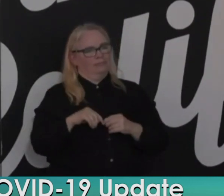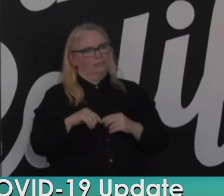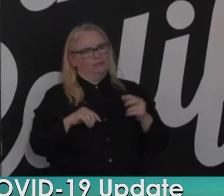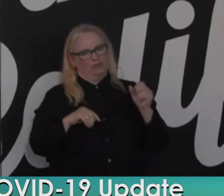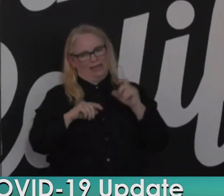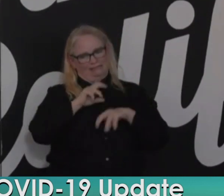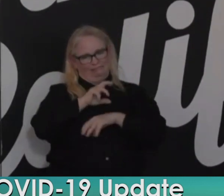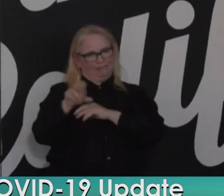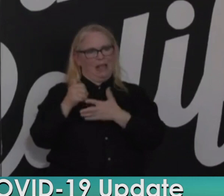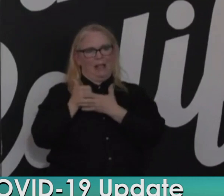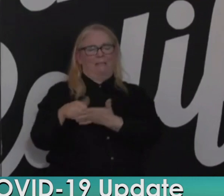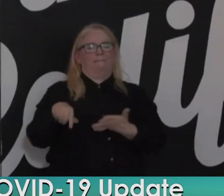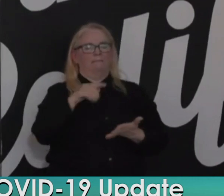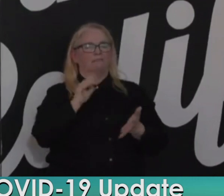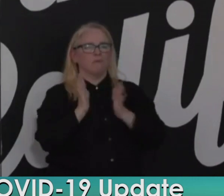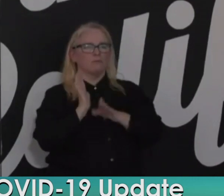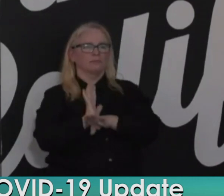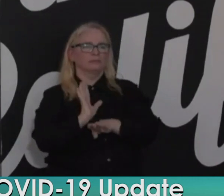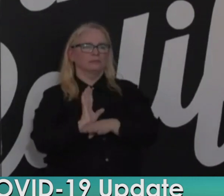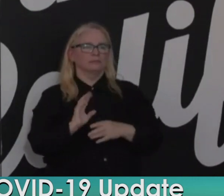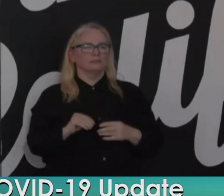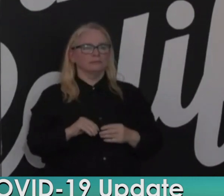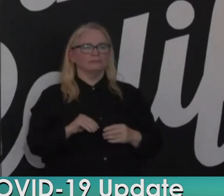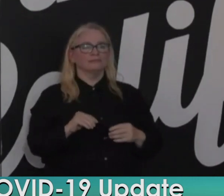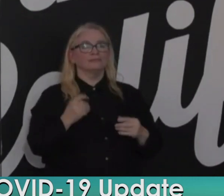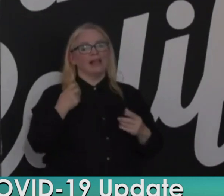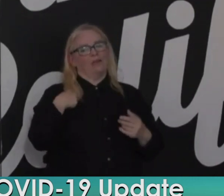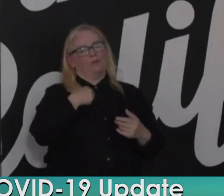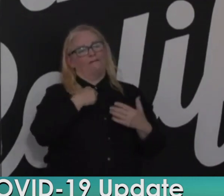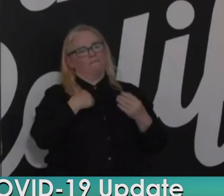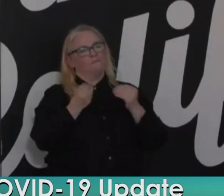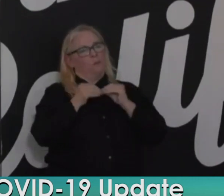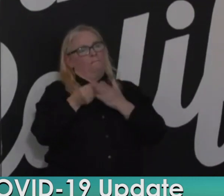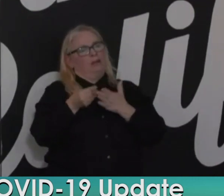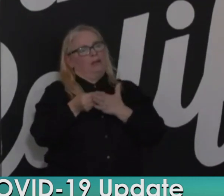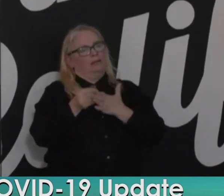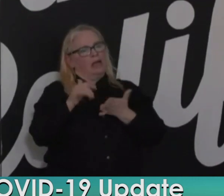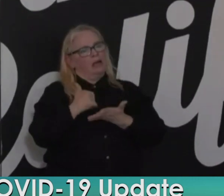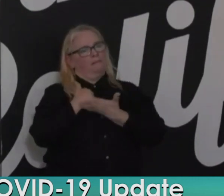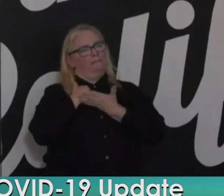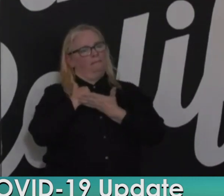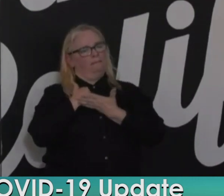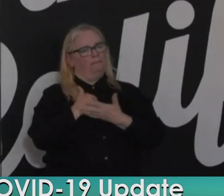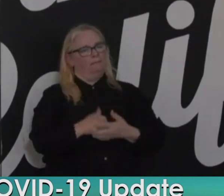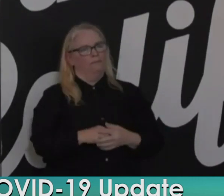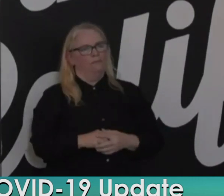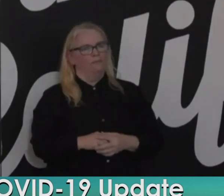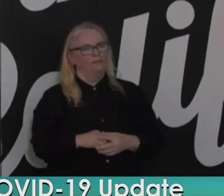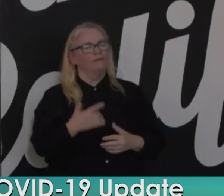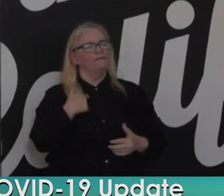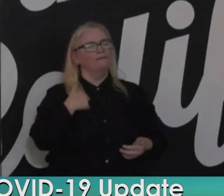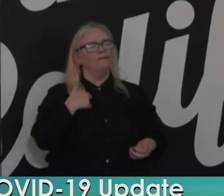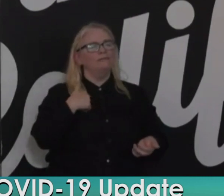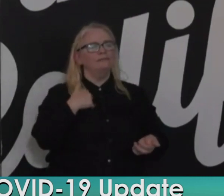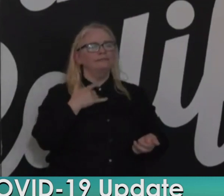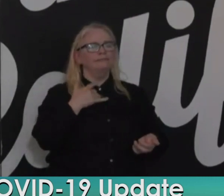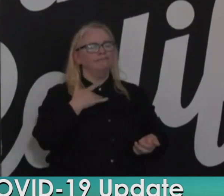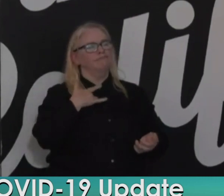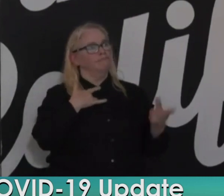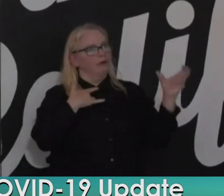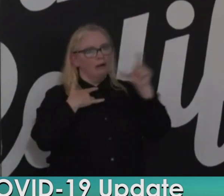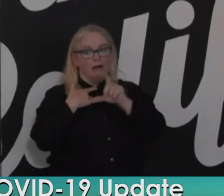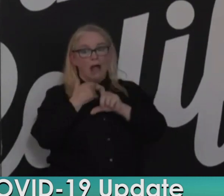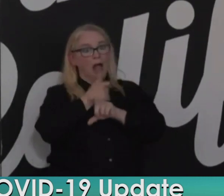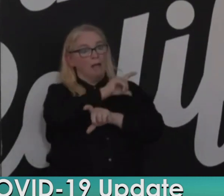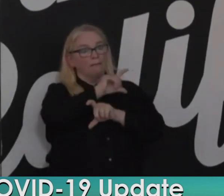California, and more money. So we're very encouraged by that. When you add up both loan programs, average them out,